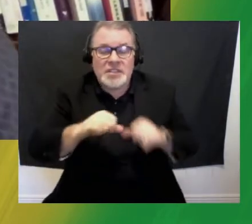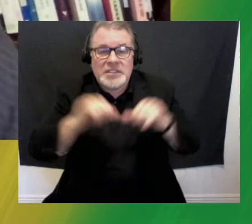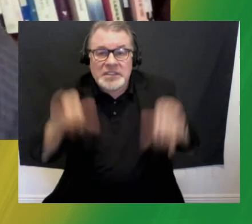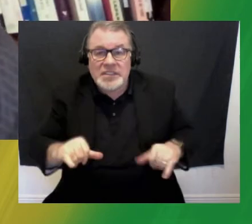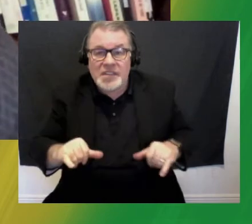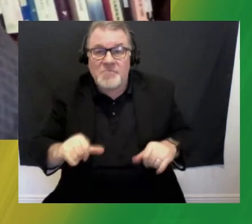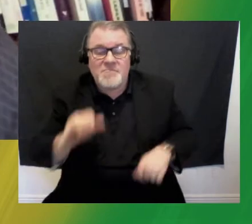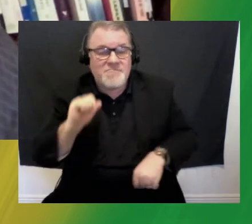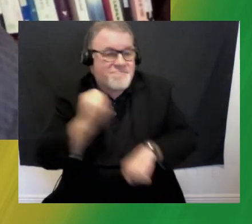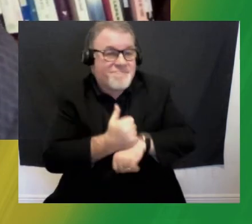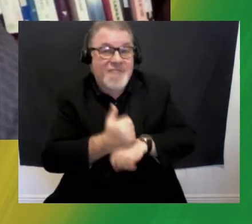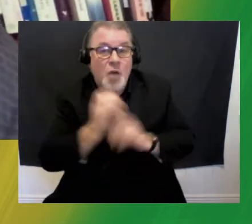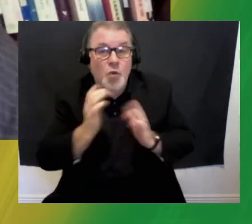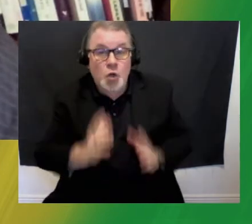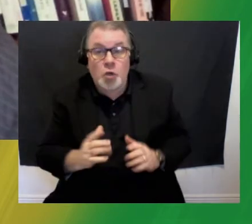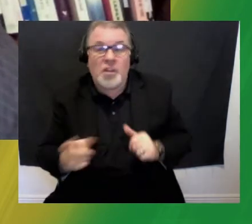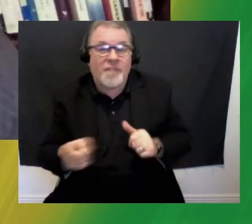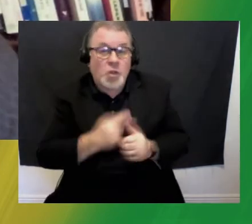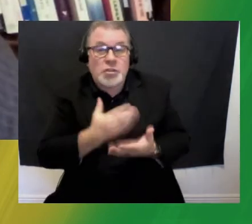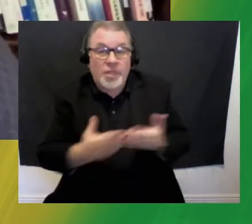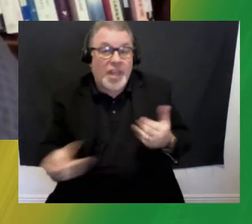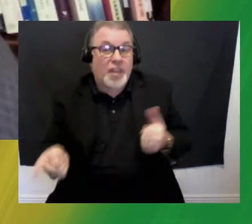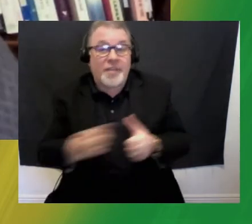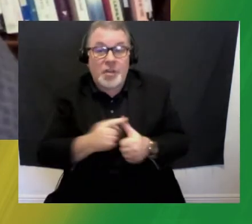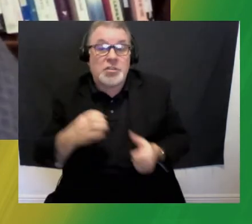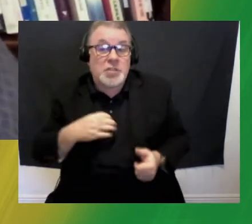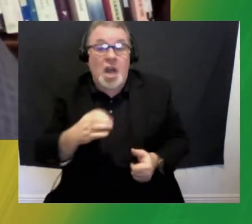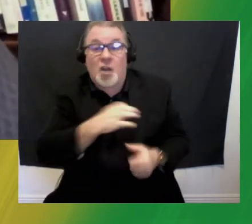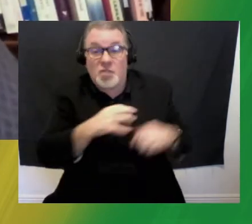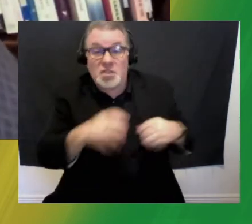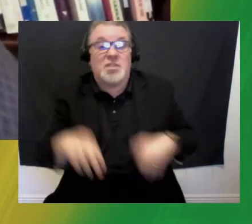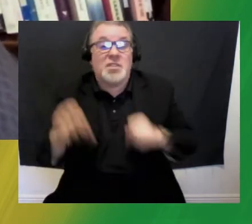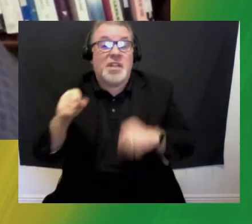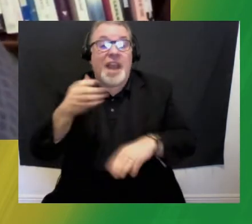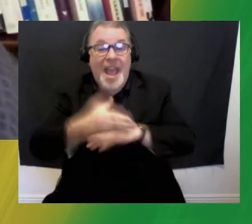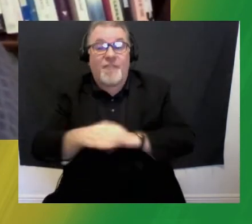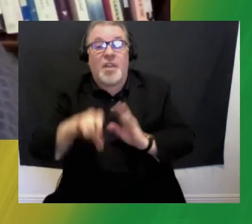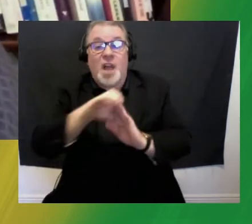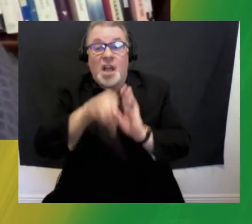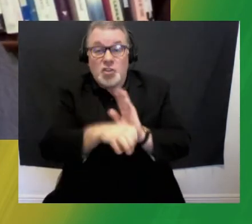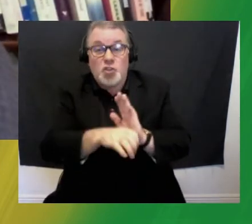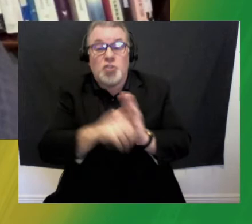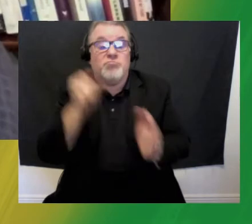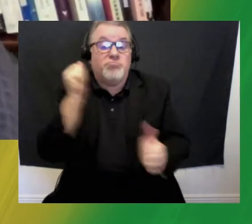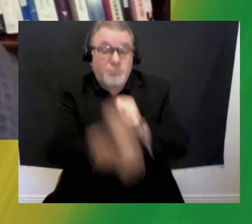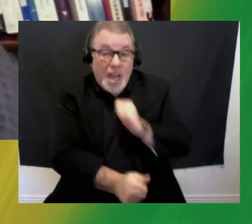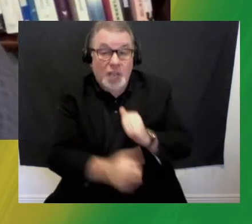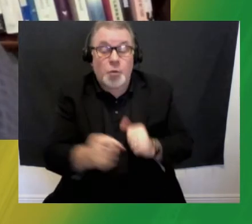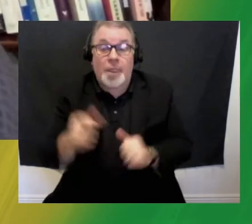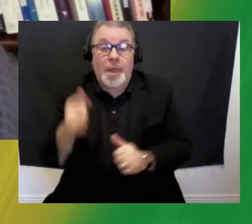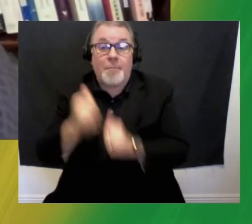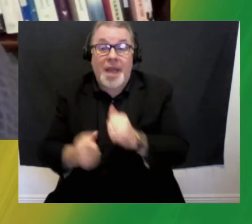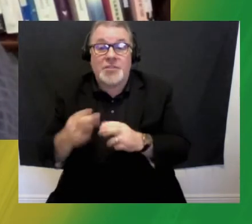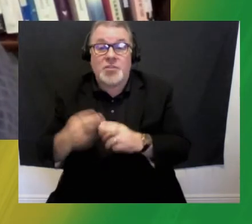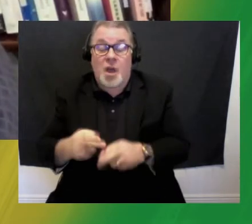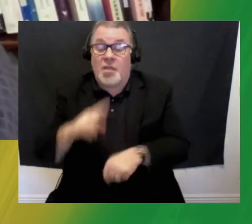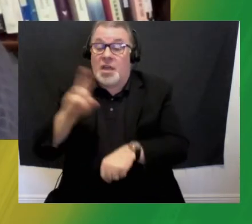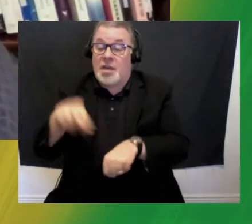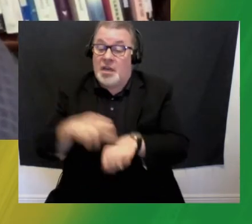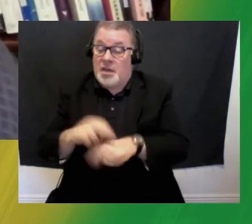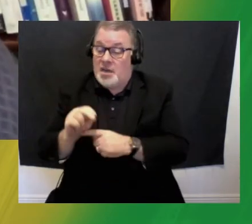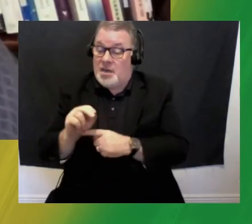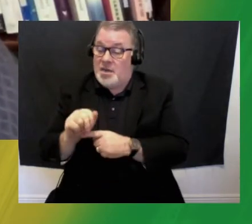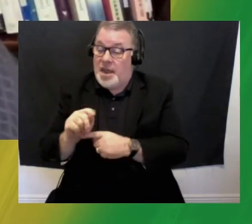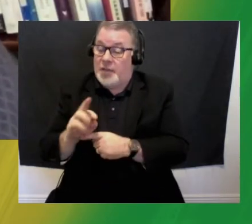founders, the very first thing that the first Congress did after the Constitution was ratified was pass a thing called the Naturalization Act